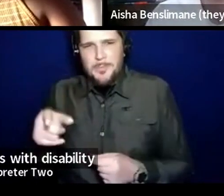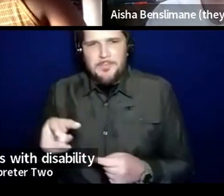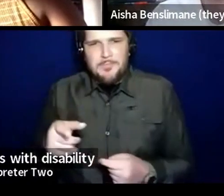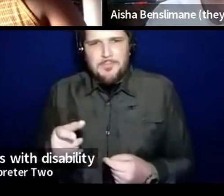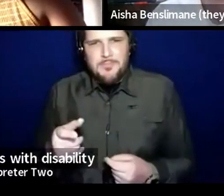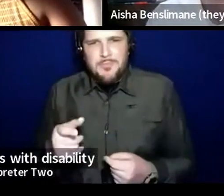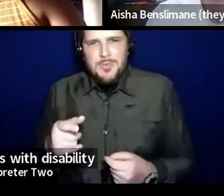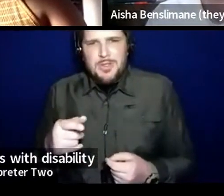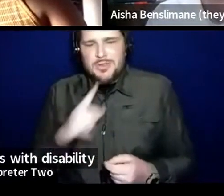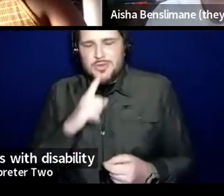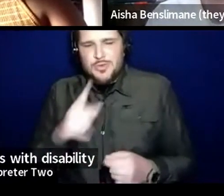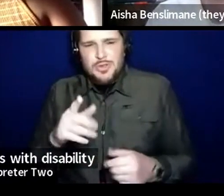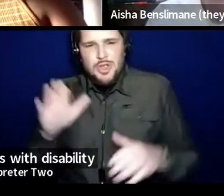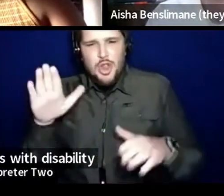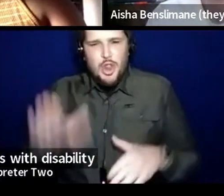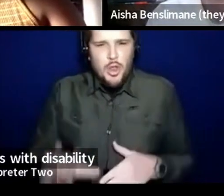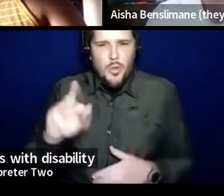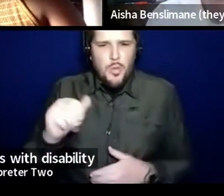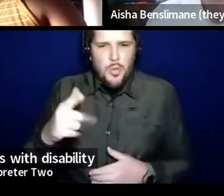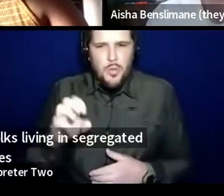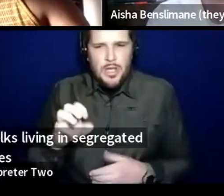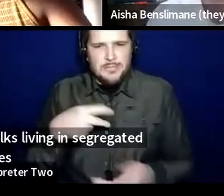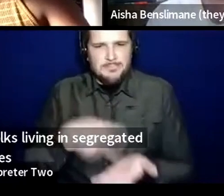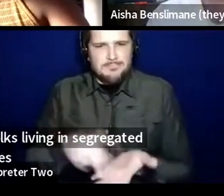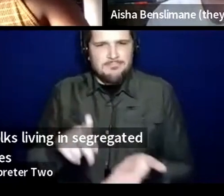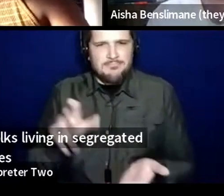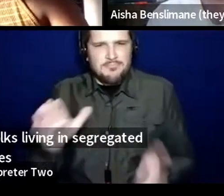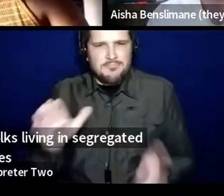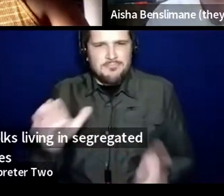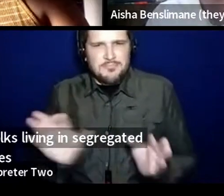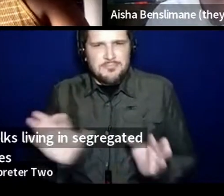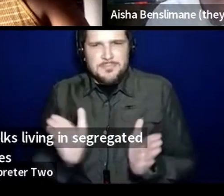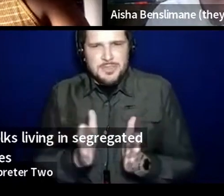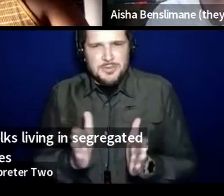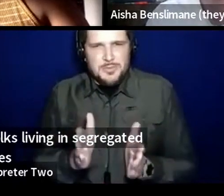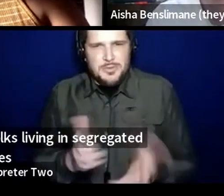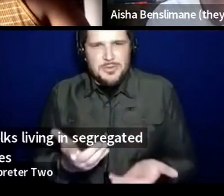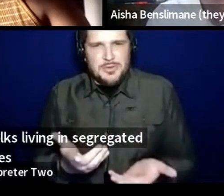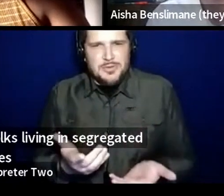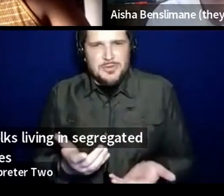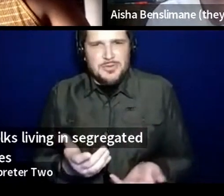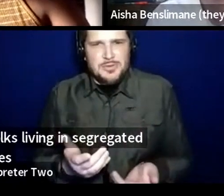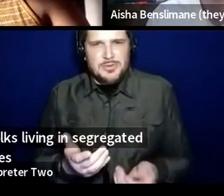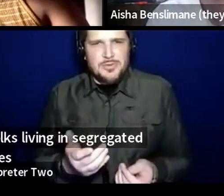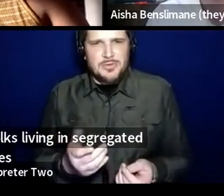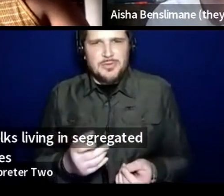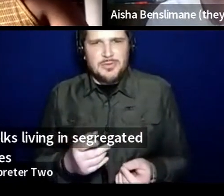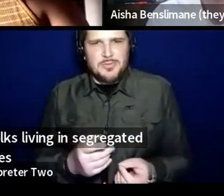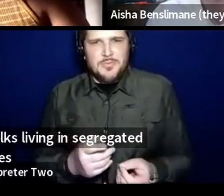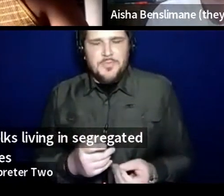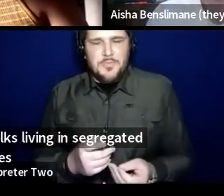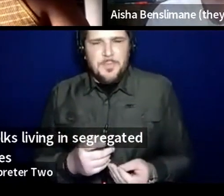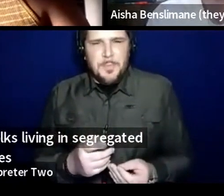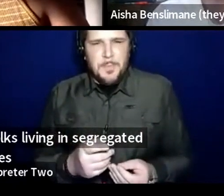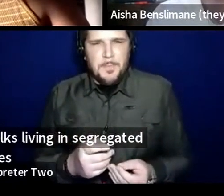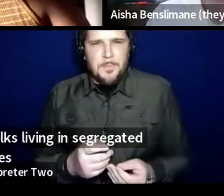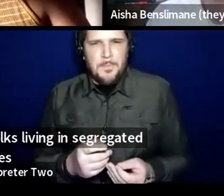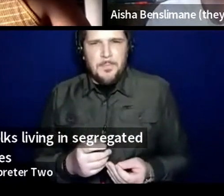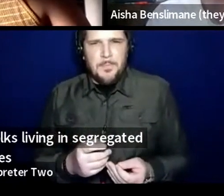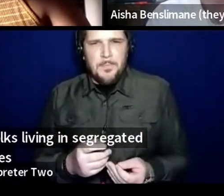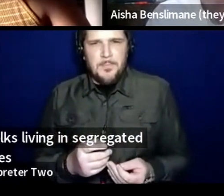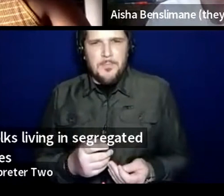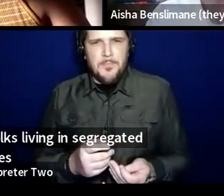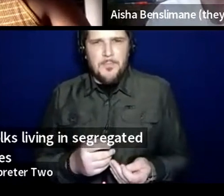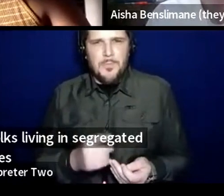in such a low wage that kind of reifies and it kind of fortifies a lot of this